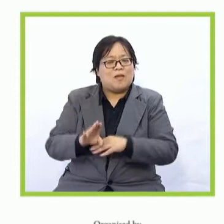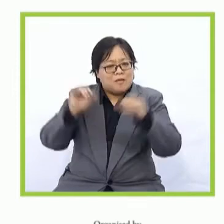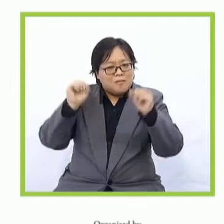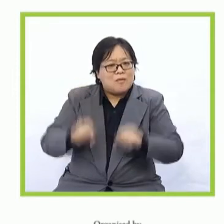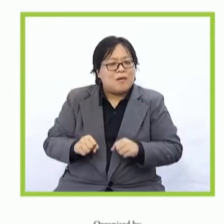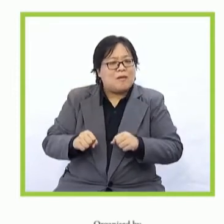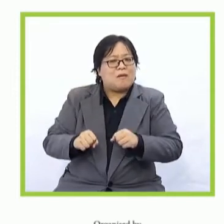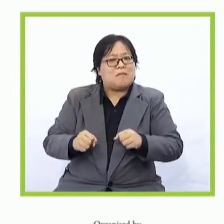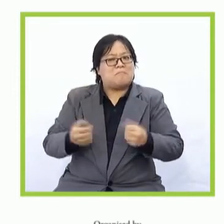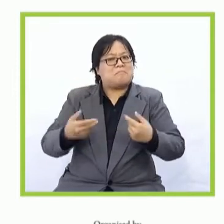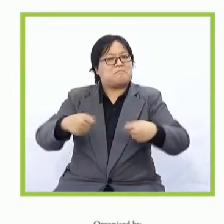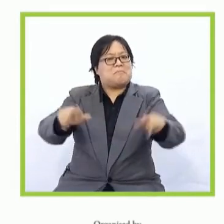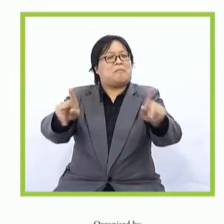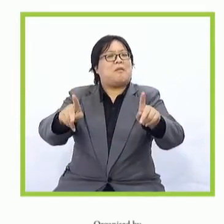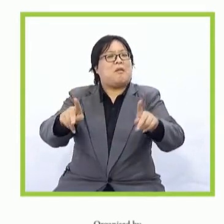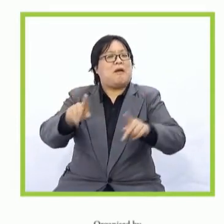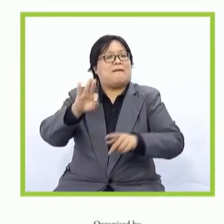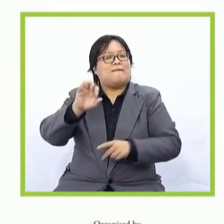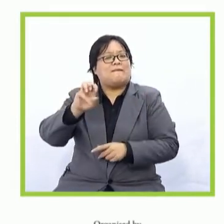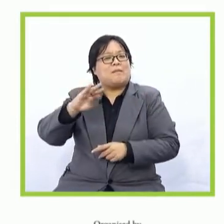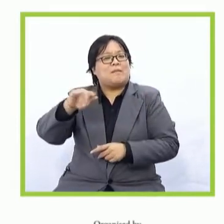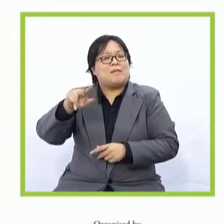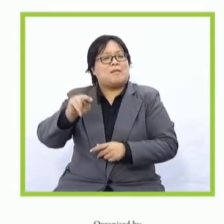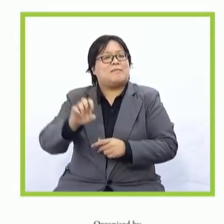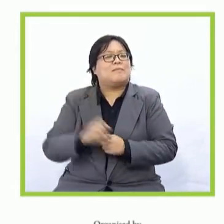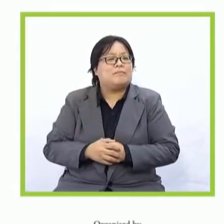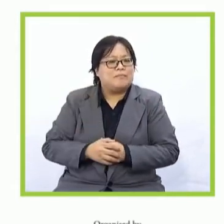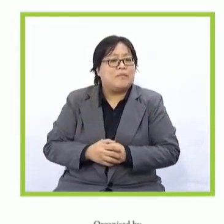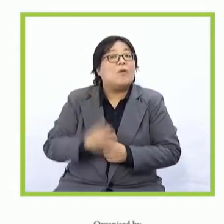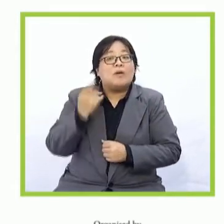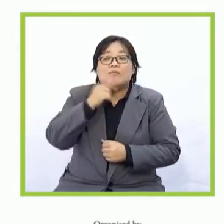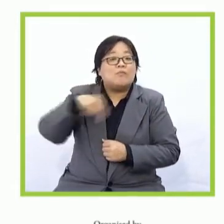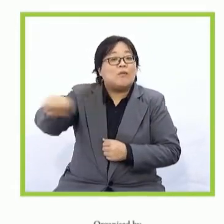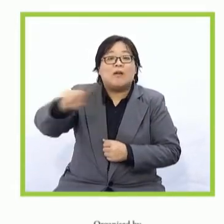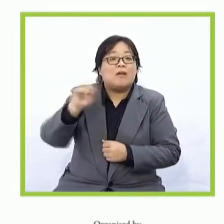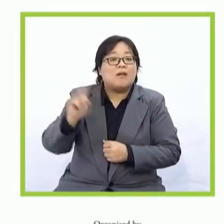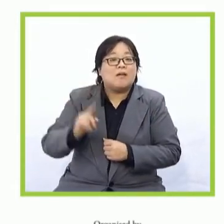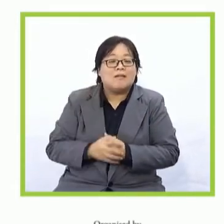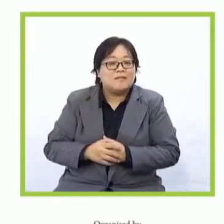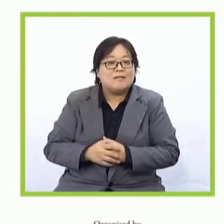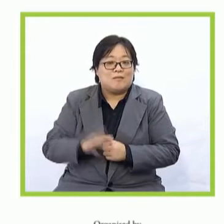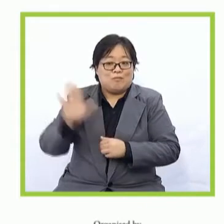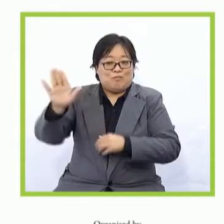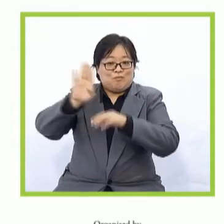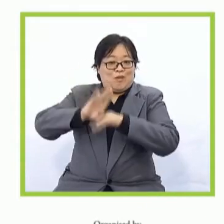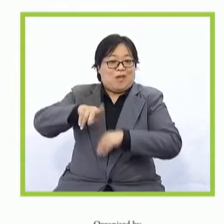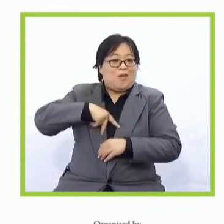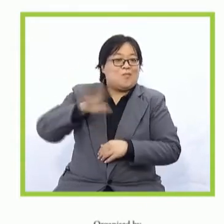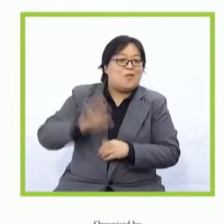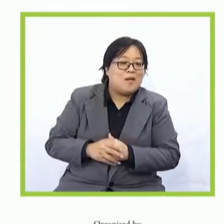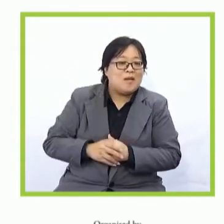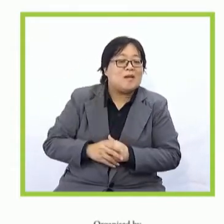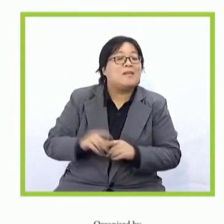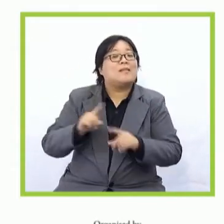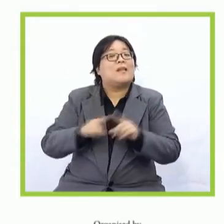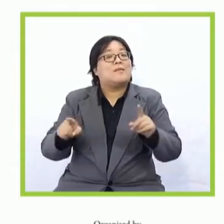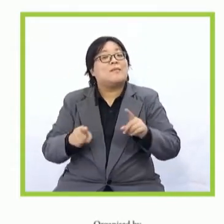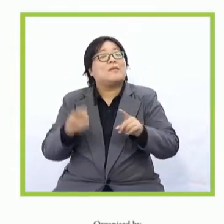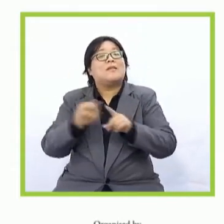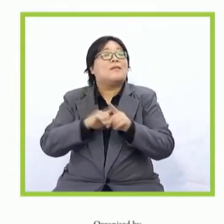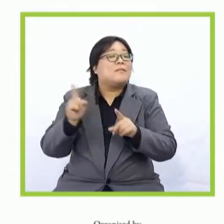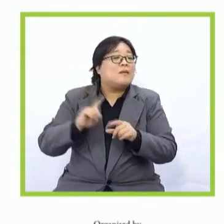famine? And the answer was this: because it wasn't then an egalitarian culture. It was a grinding,